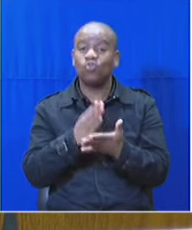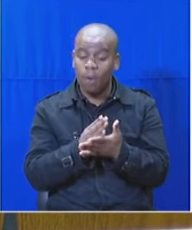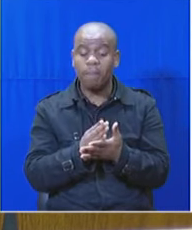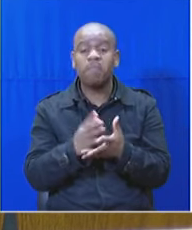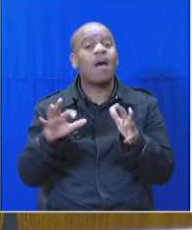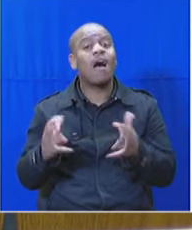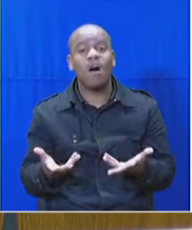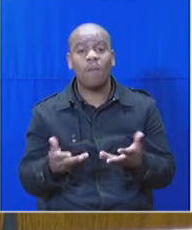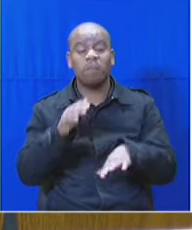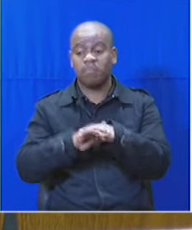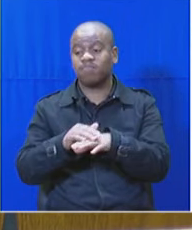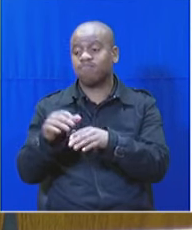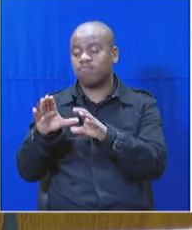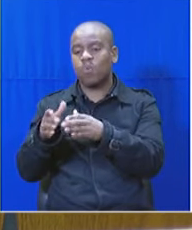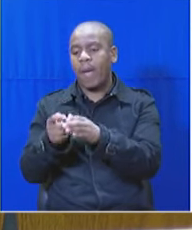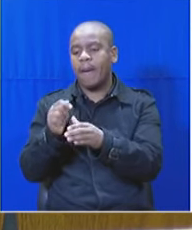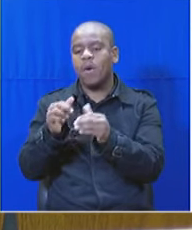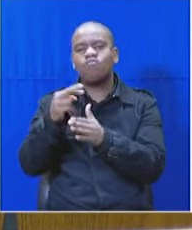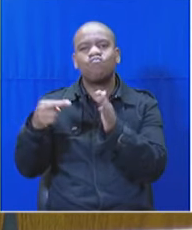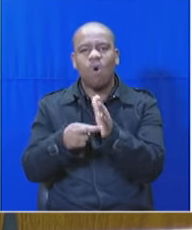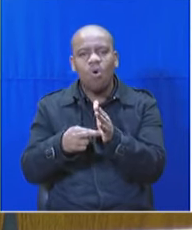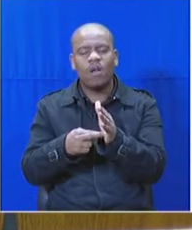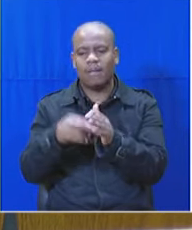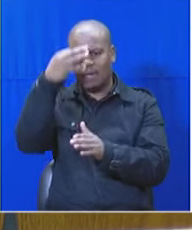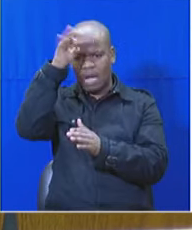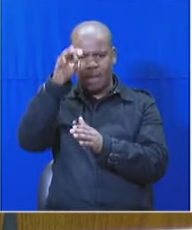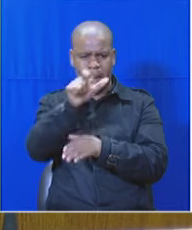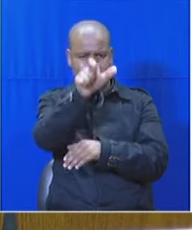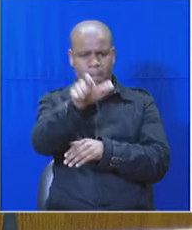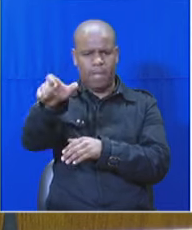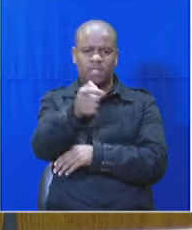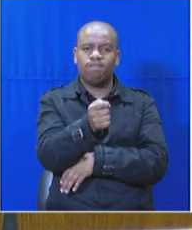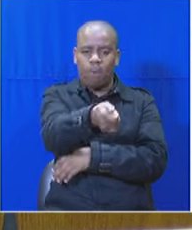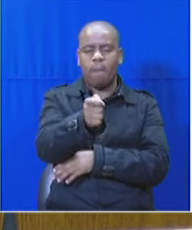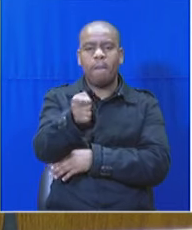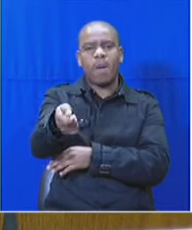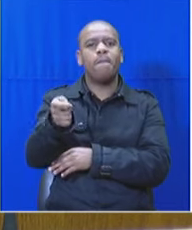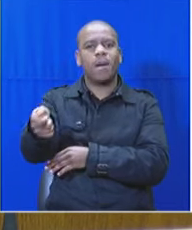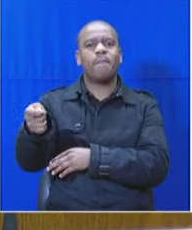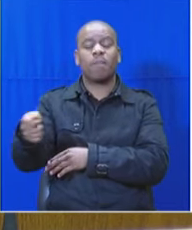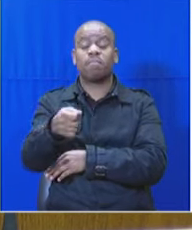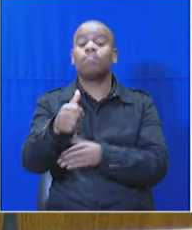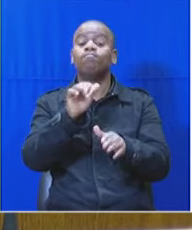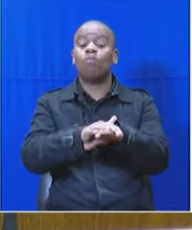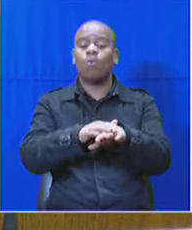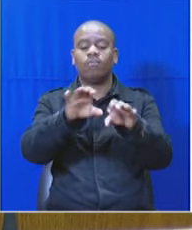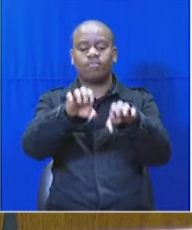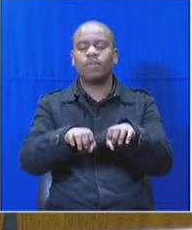account the role of compensation to be paid by the state to those whose existing titles are